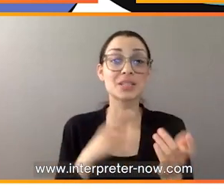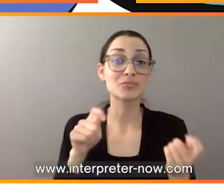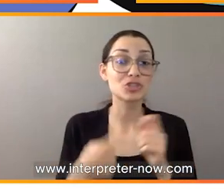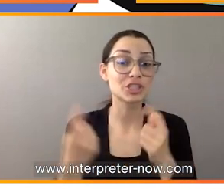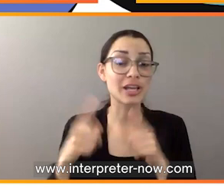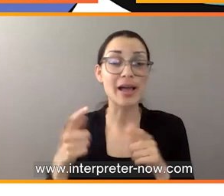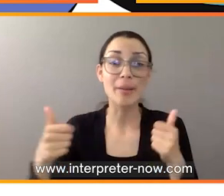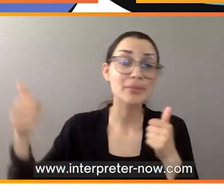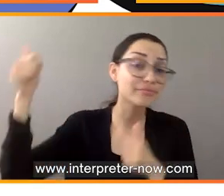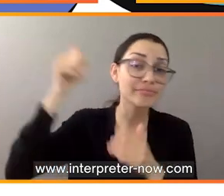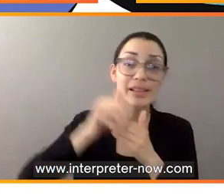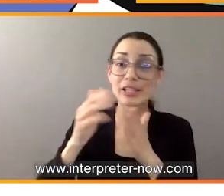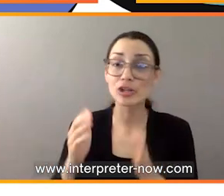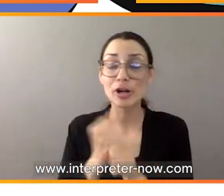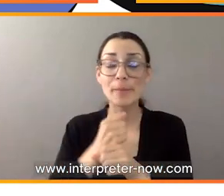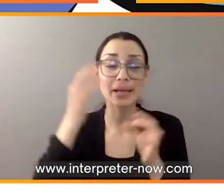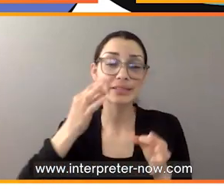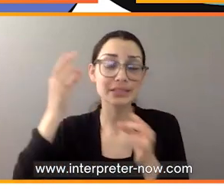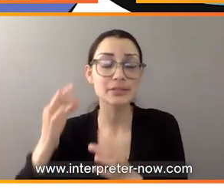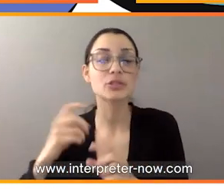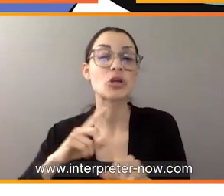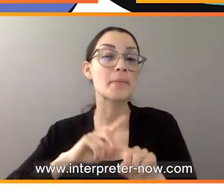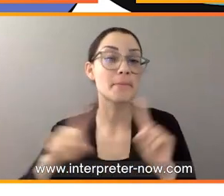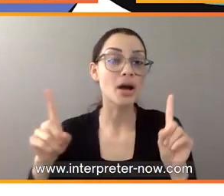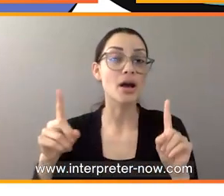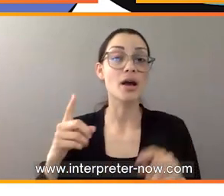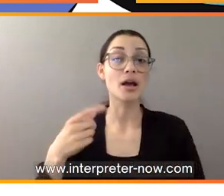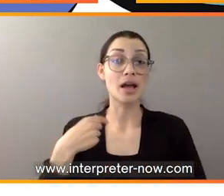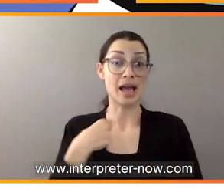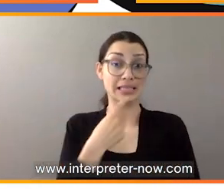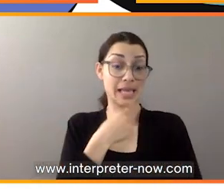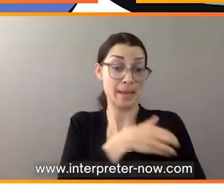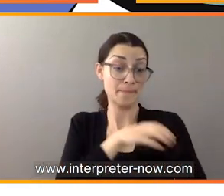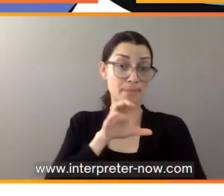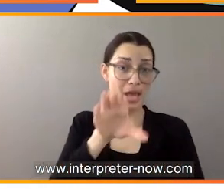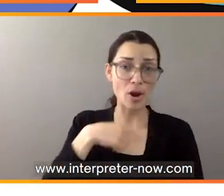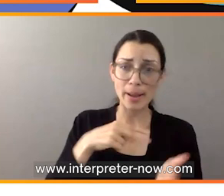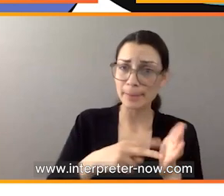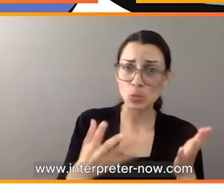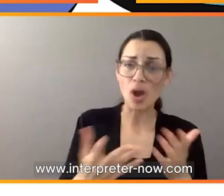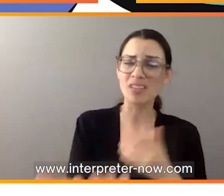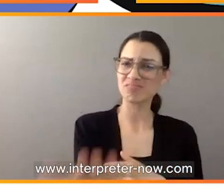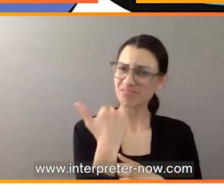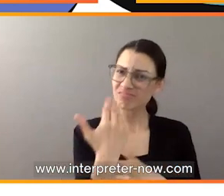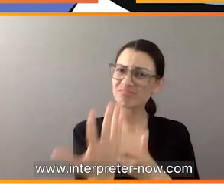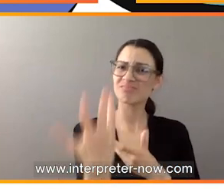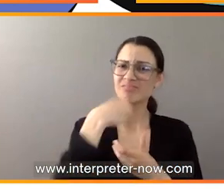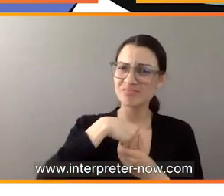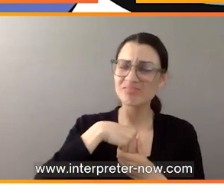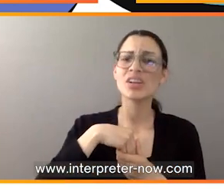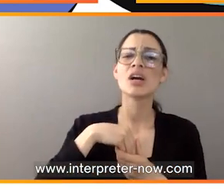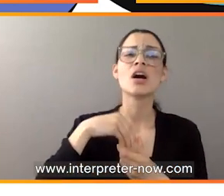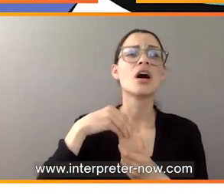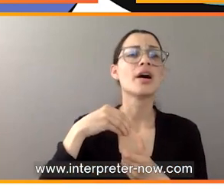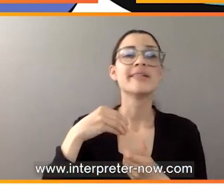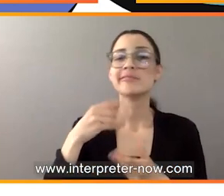I mean, sometimes change happens, leaders make decisions, but what I mean by making it empowering people is bring them